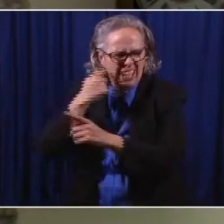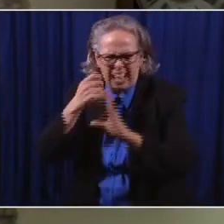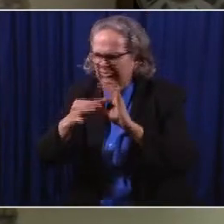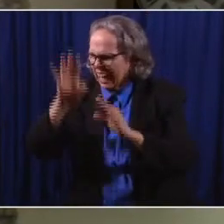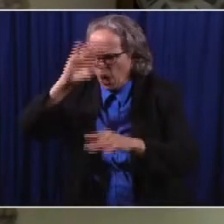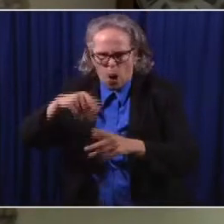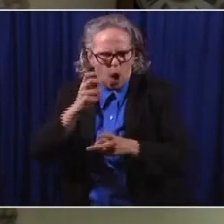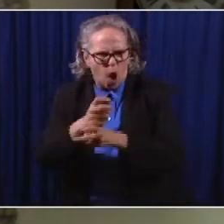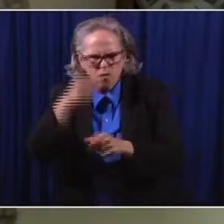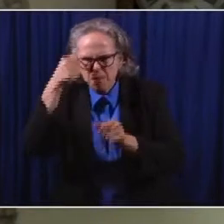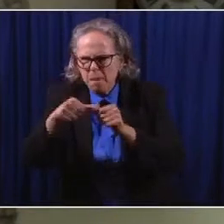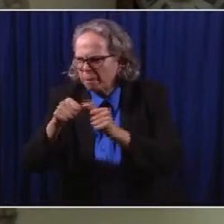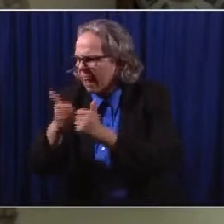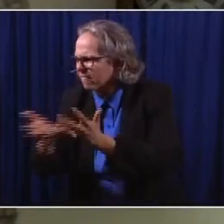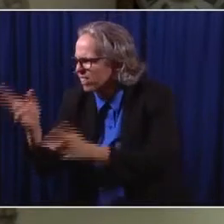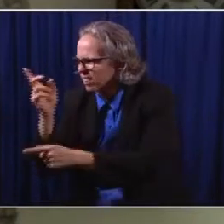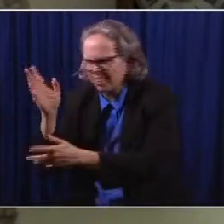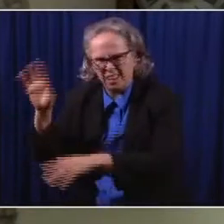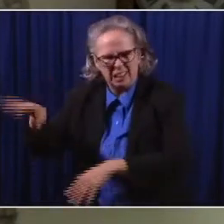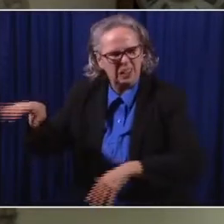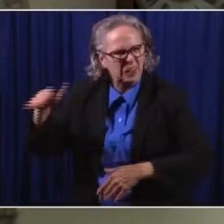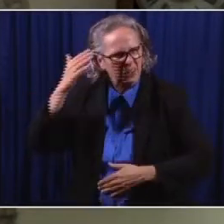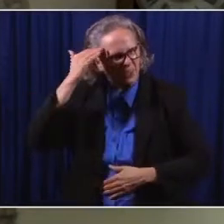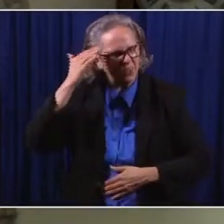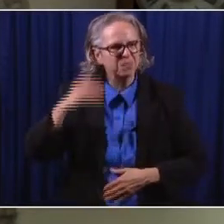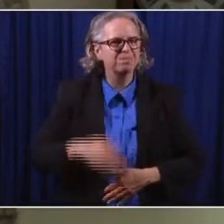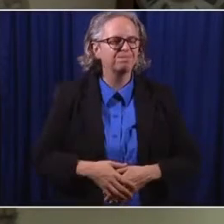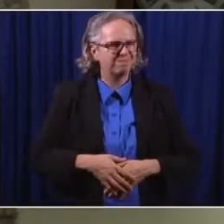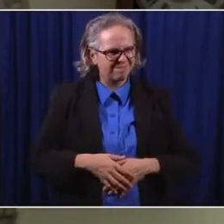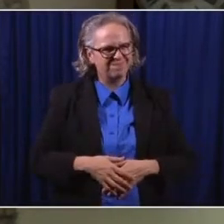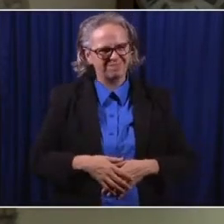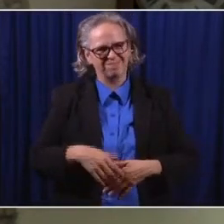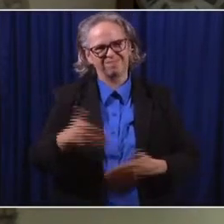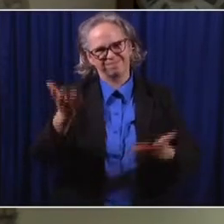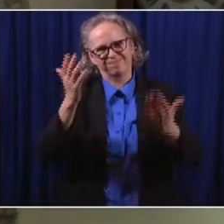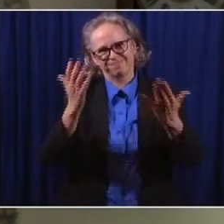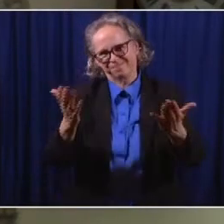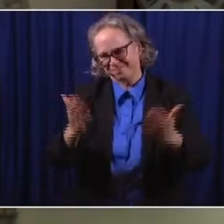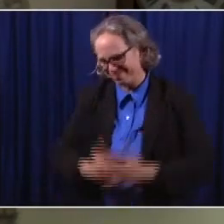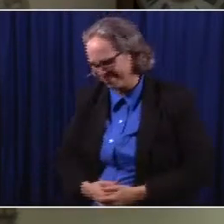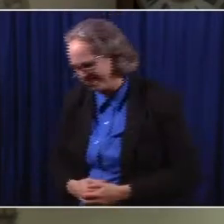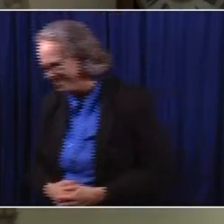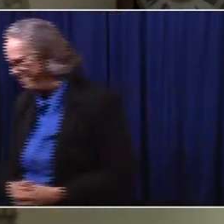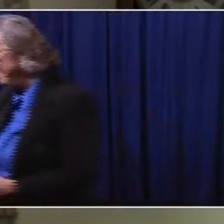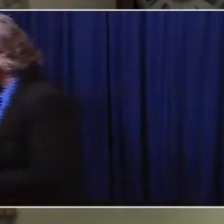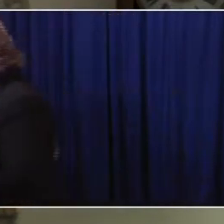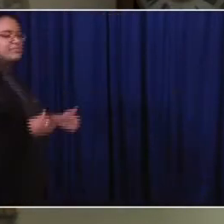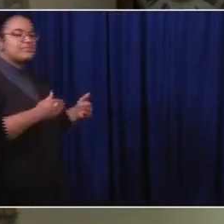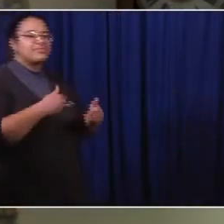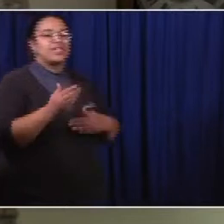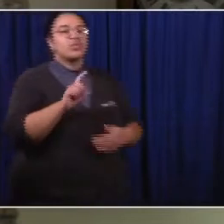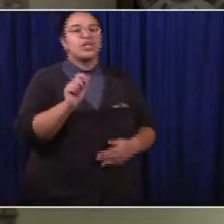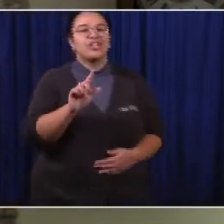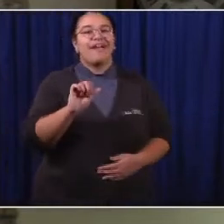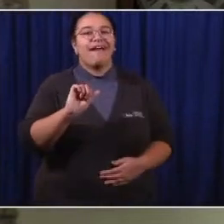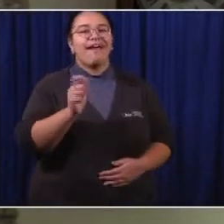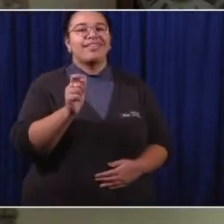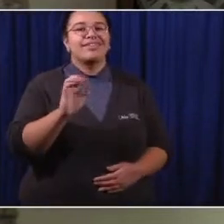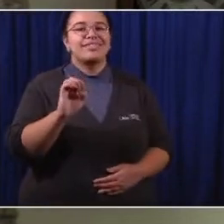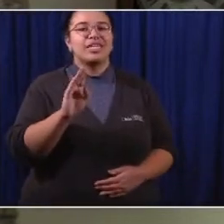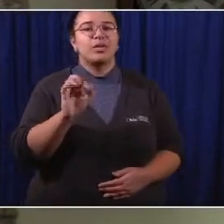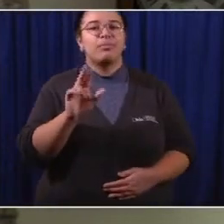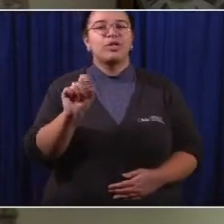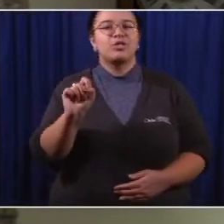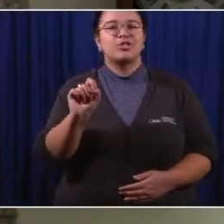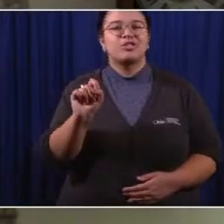Next question is from Alex Ebert at Bloomberg. Good afternoon, Governor. Pretty simple question, but pretty hard answer,